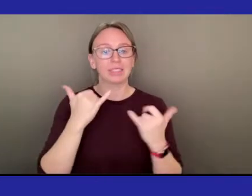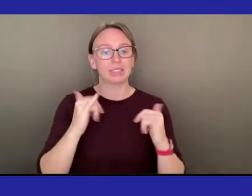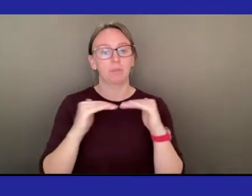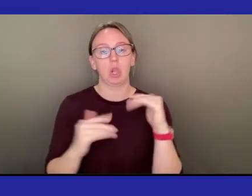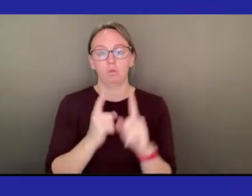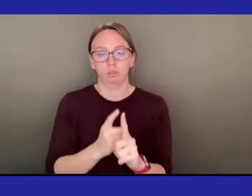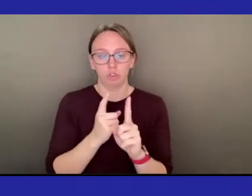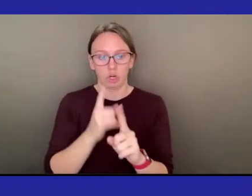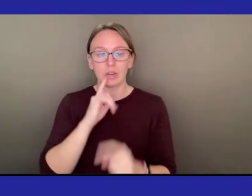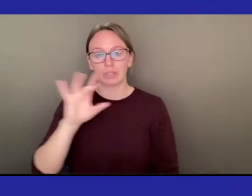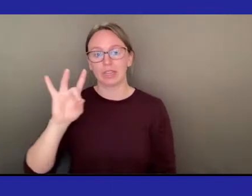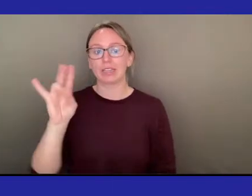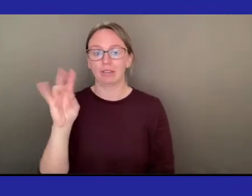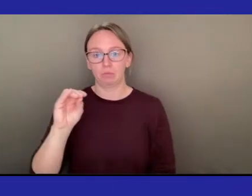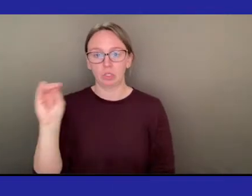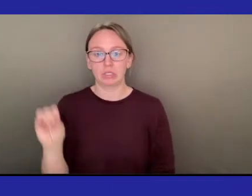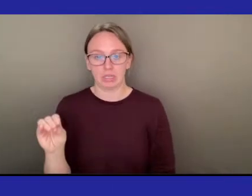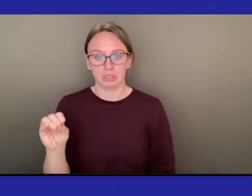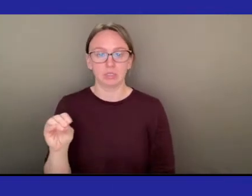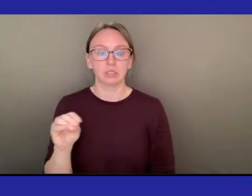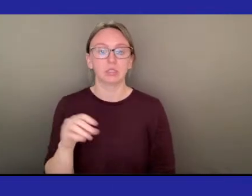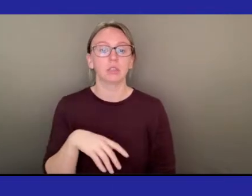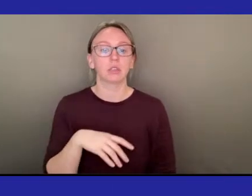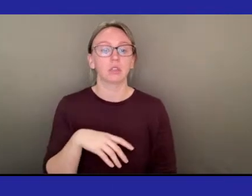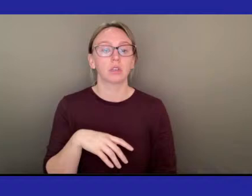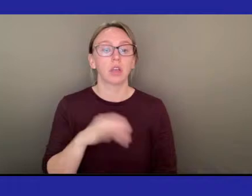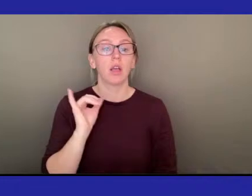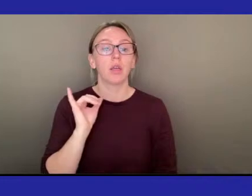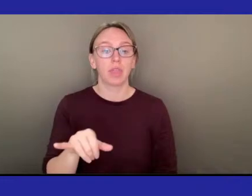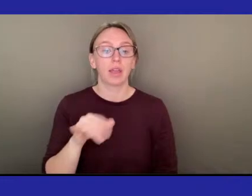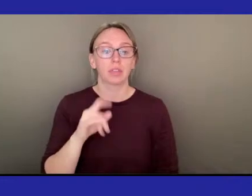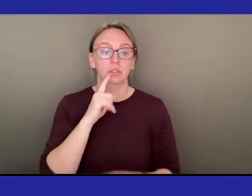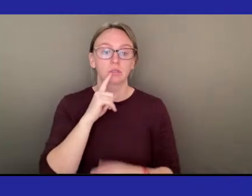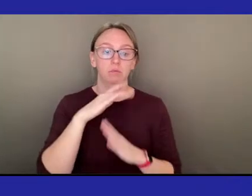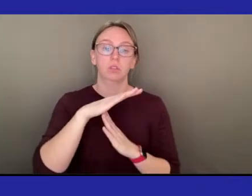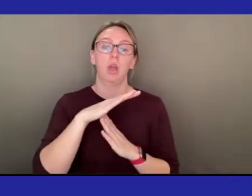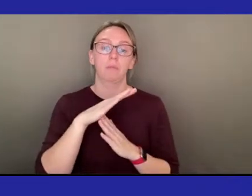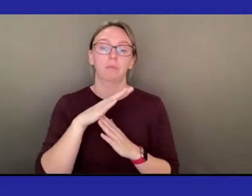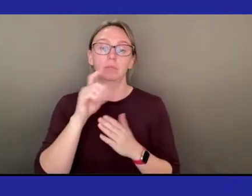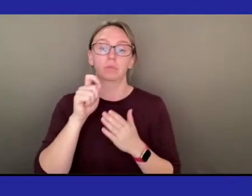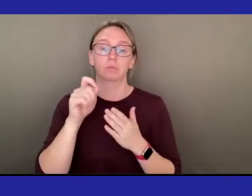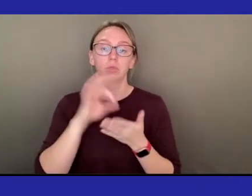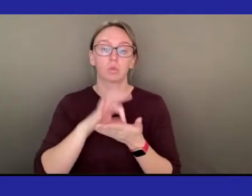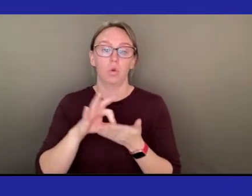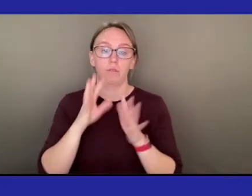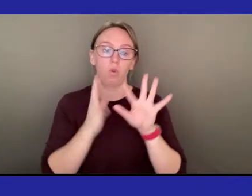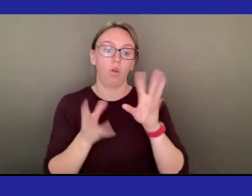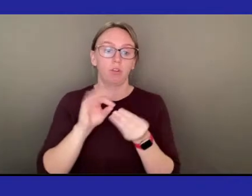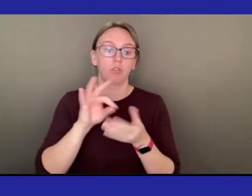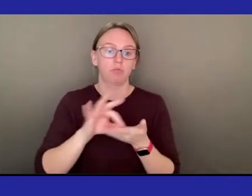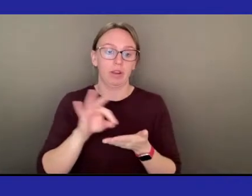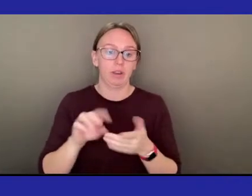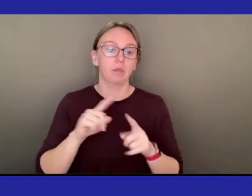is the top box score overall rating, also improved from 62.6 to